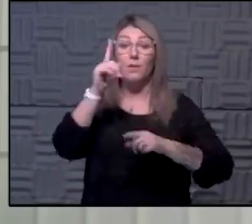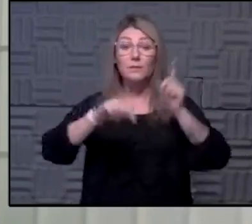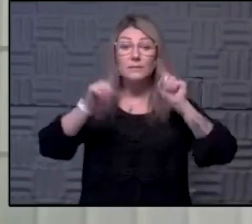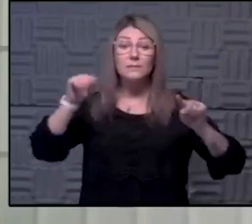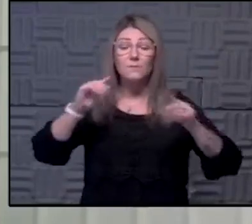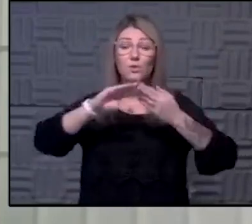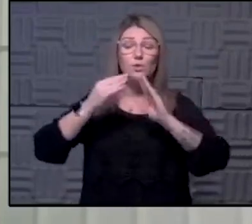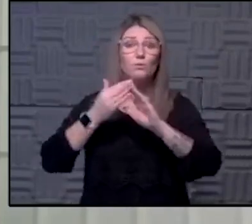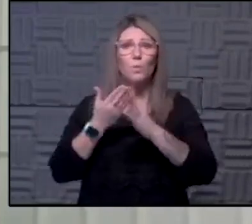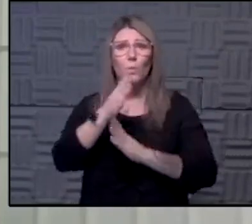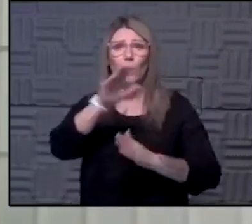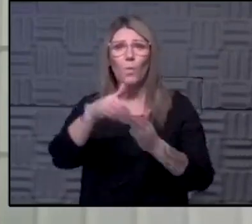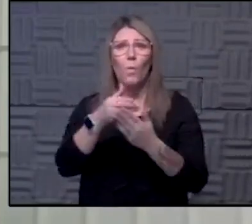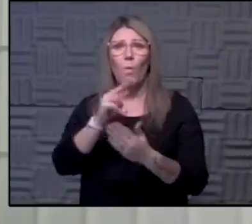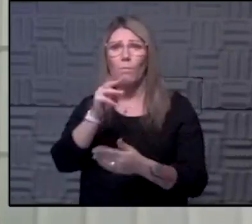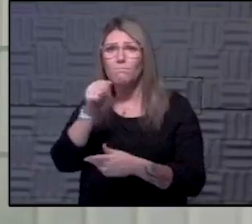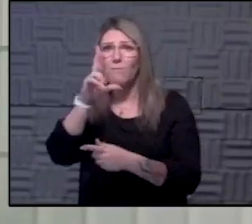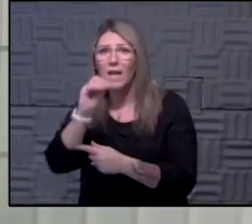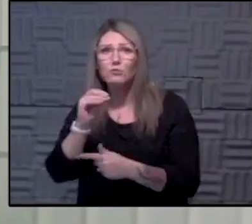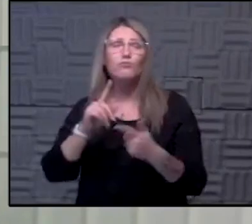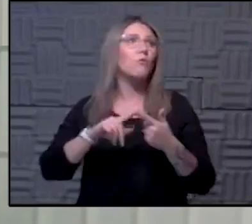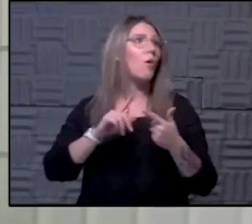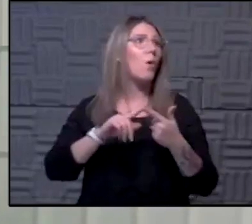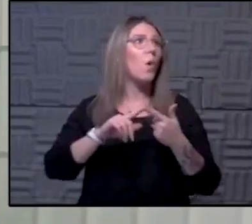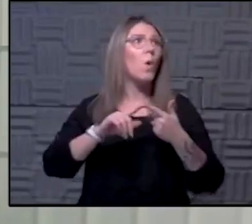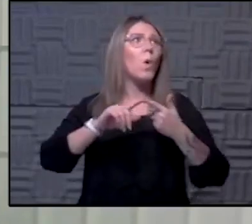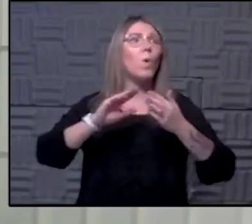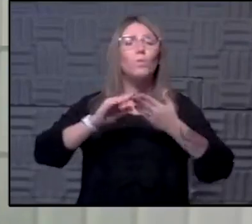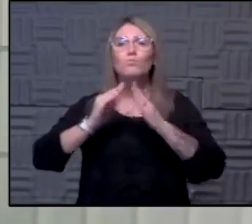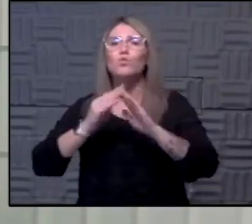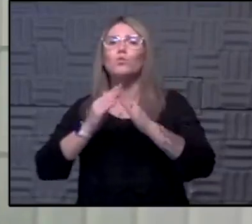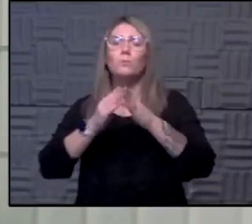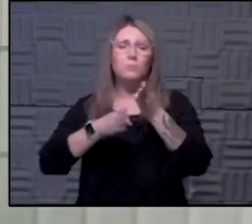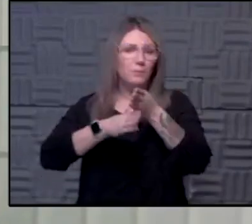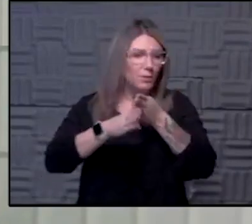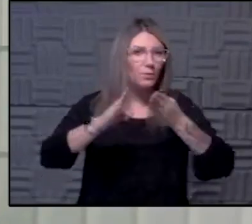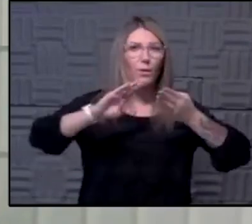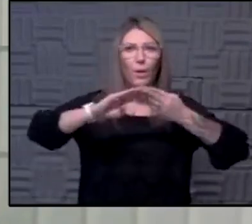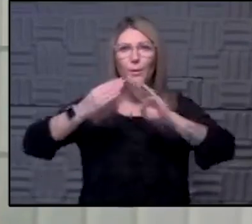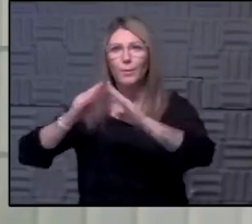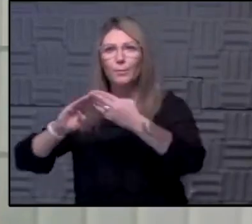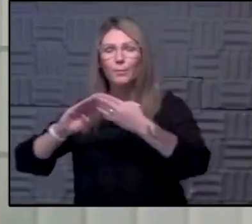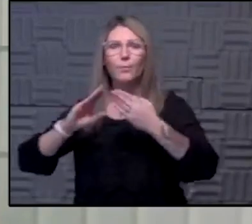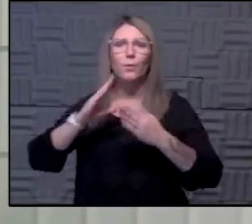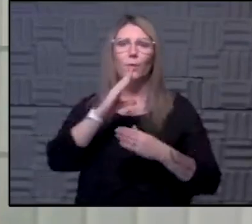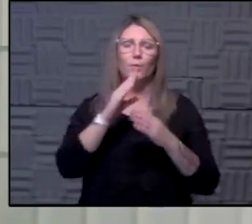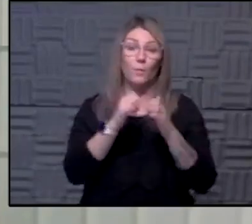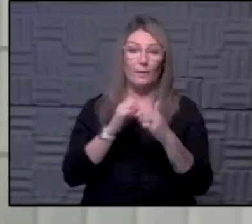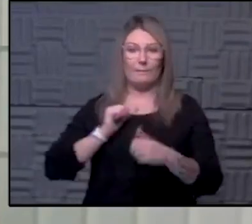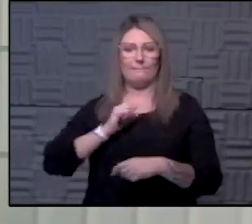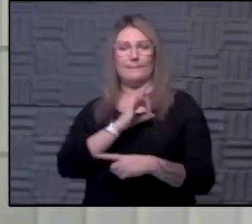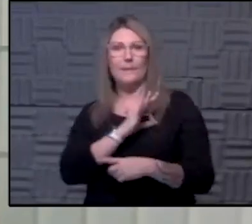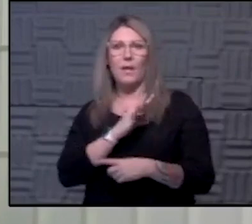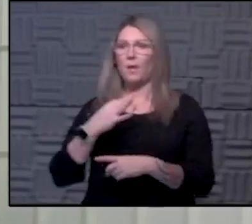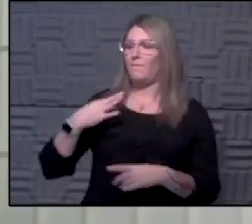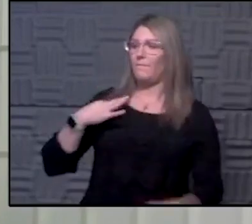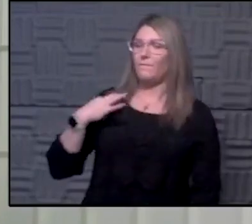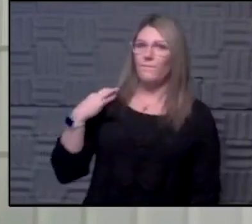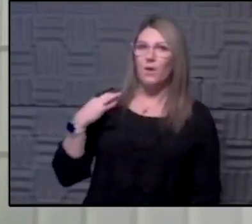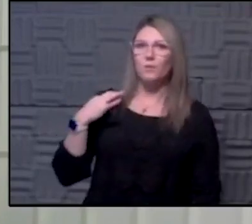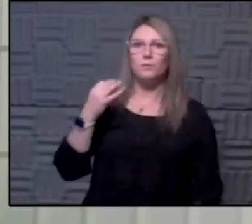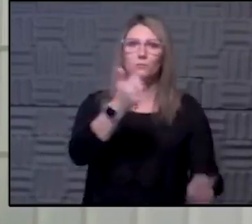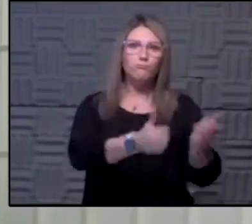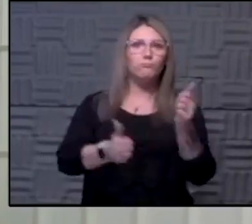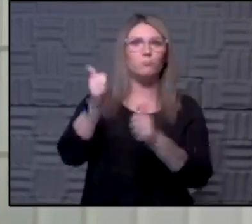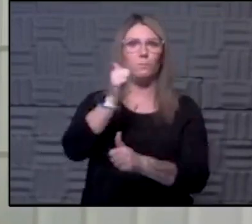metro, in the urban core, in minority communities, really with staff, volunteers, and